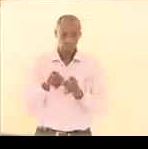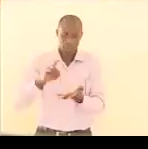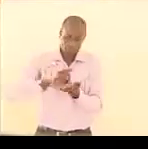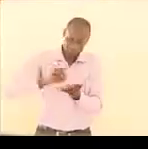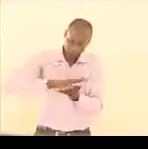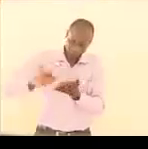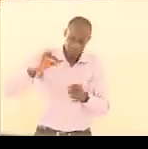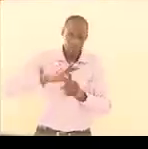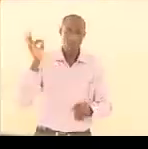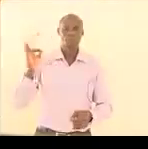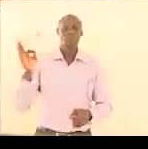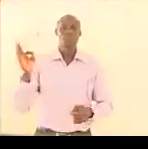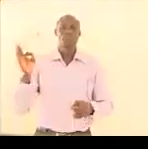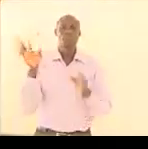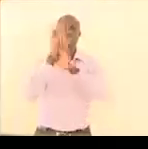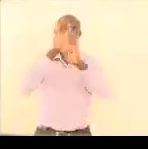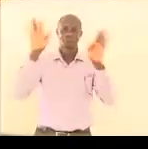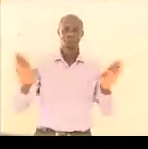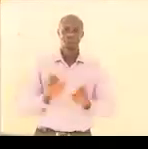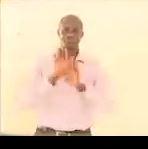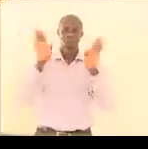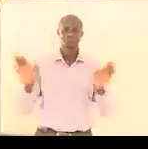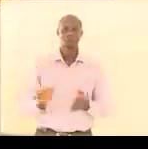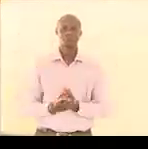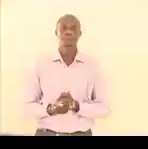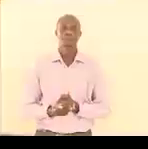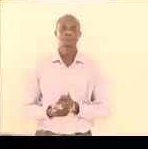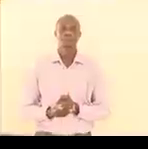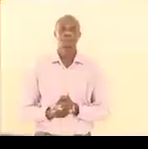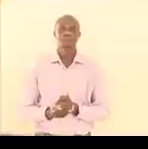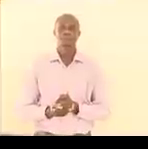as Divine Mercy Sunday?